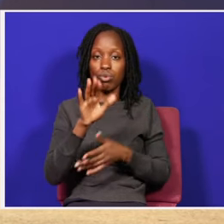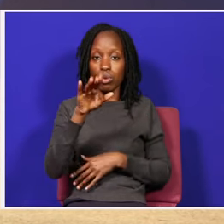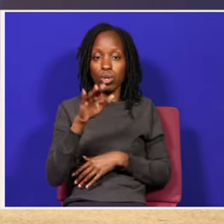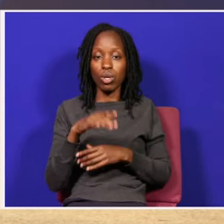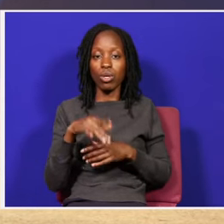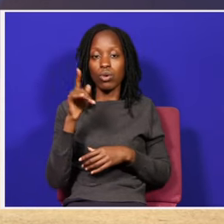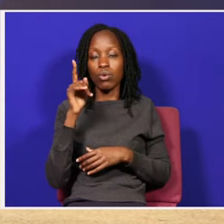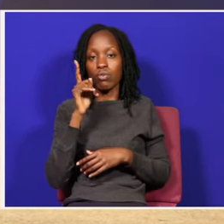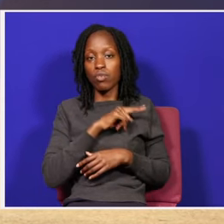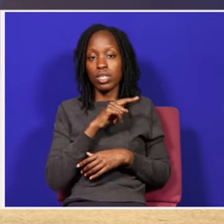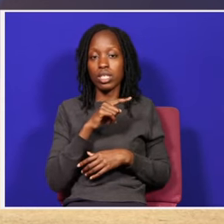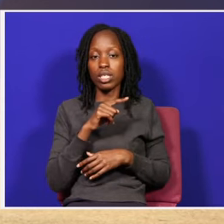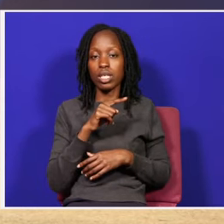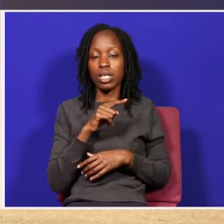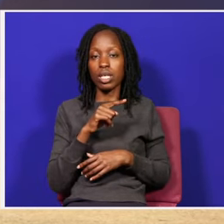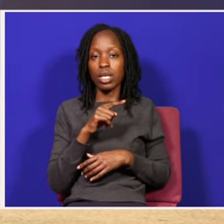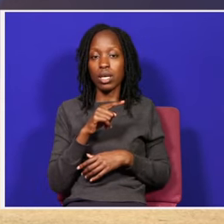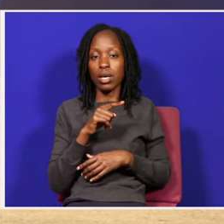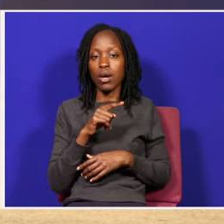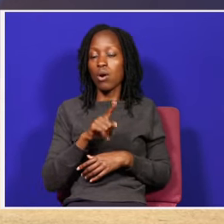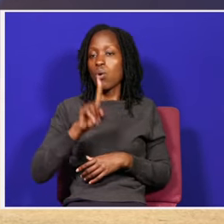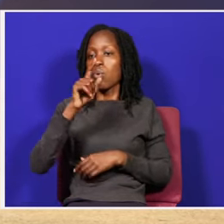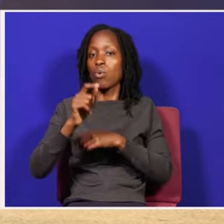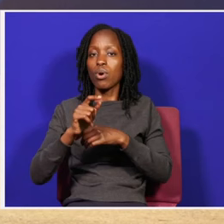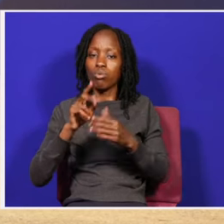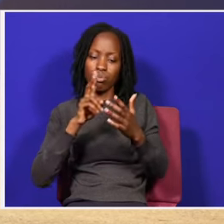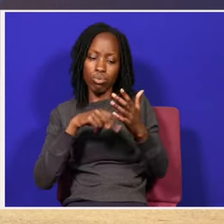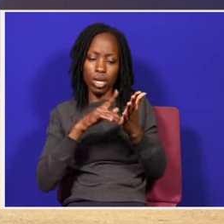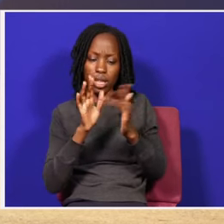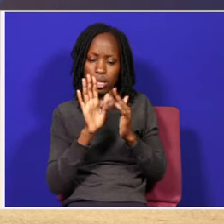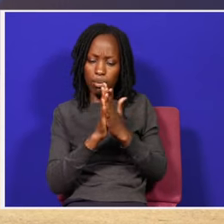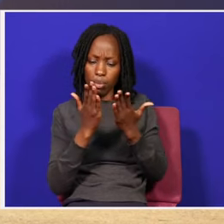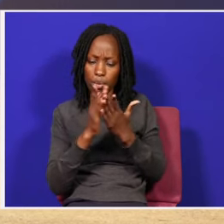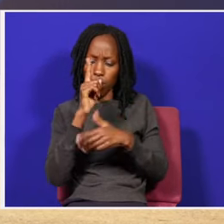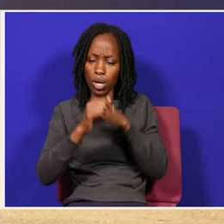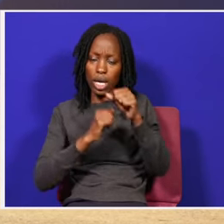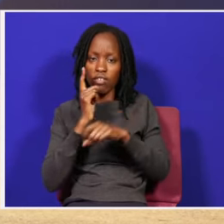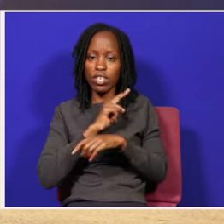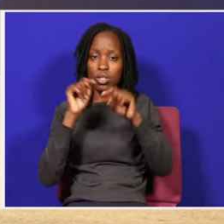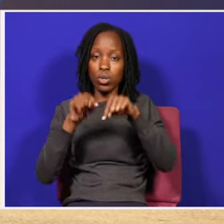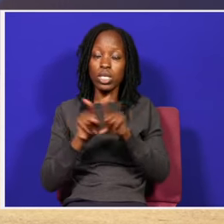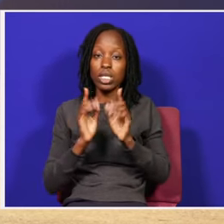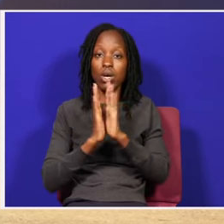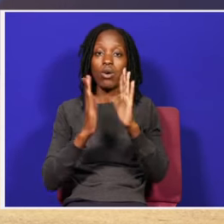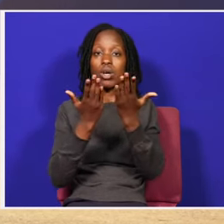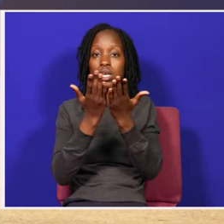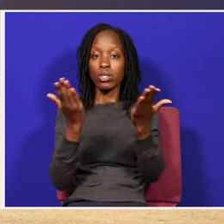your 1 year long or through the Bible in a year today. And I congratulate